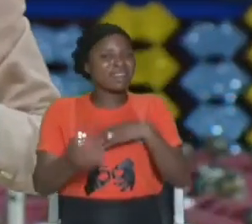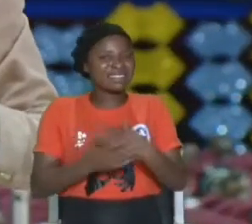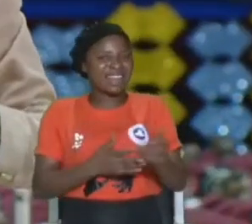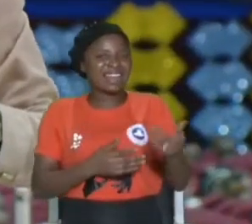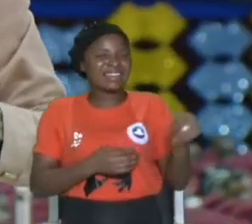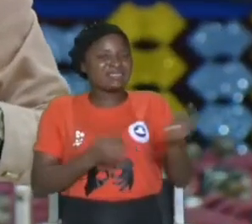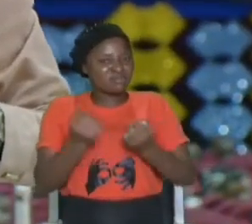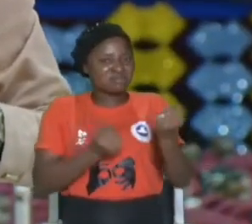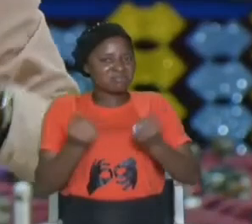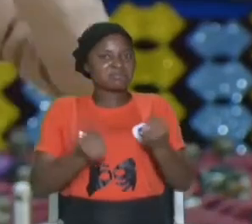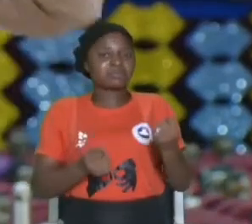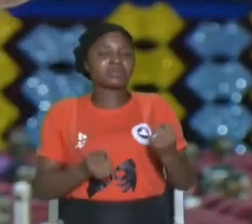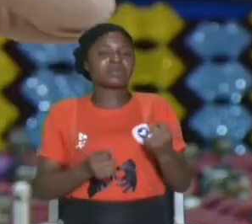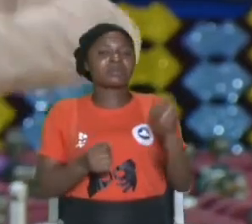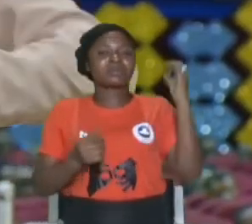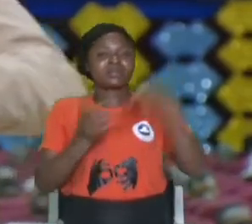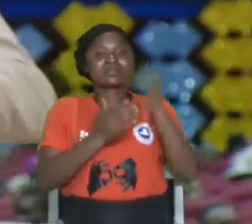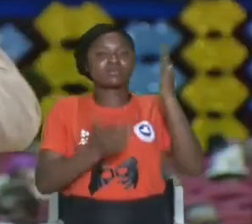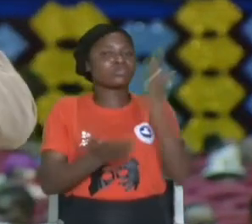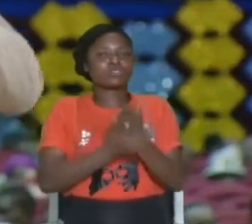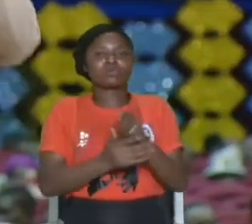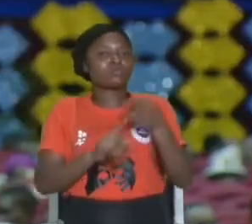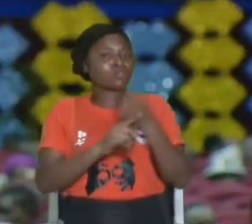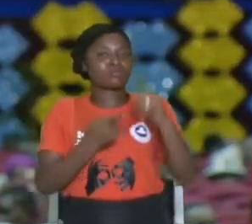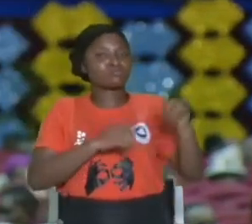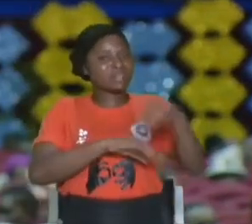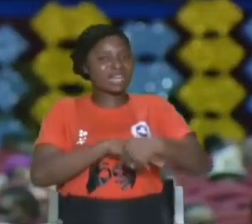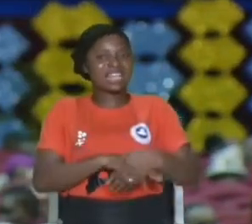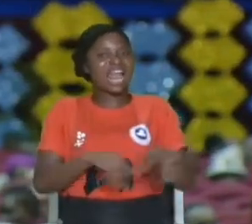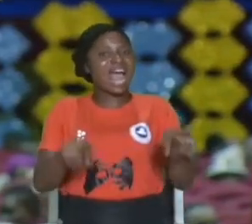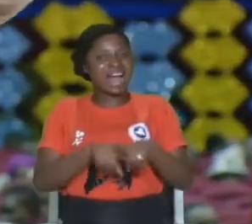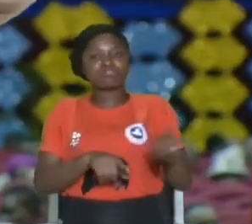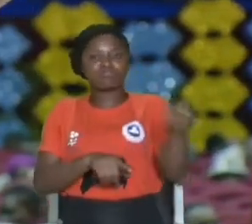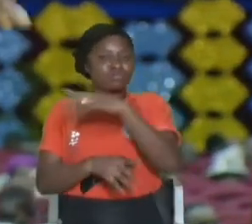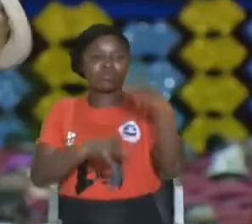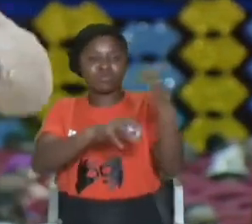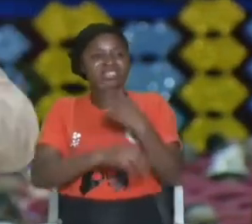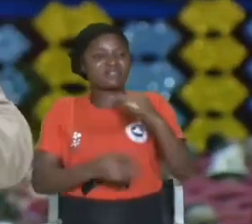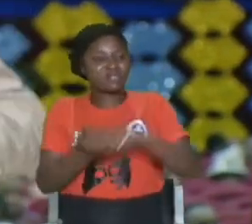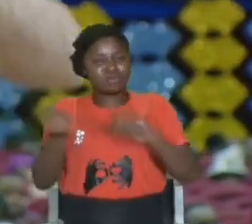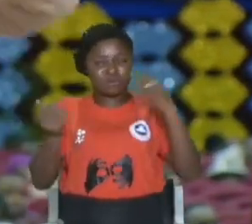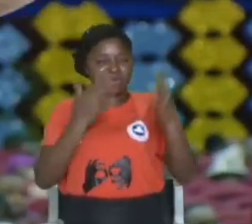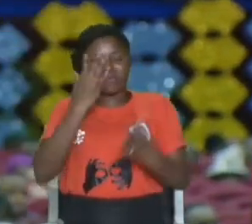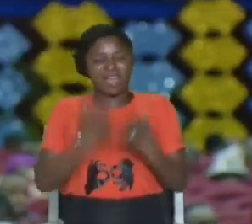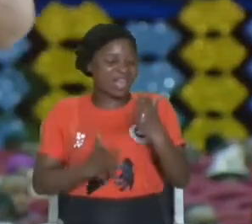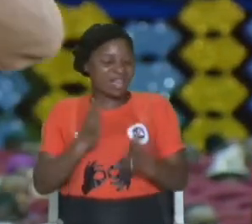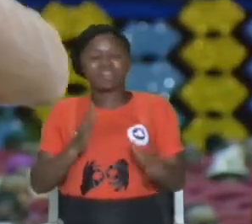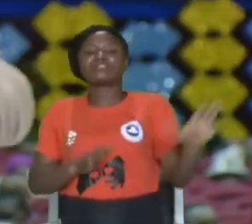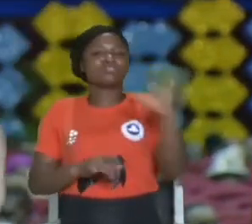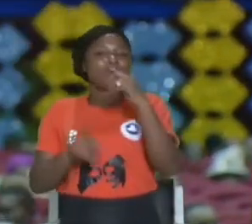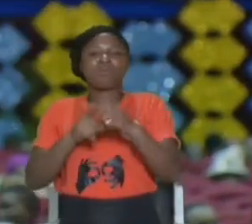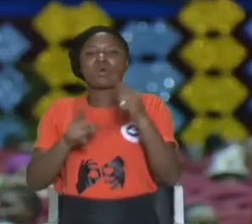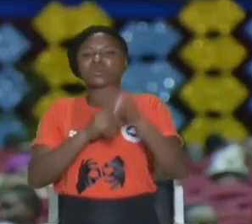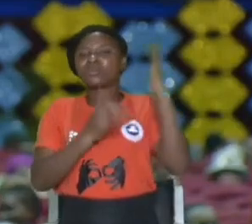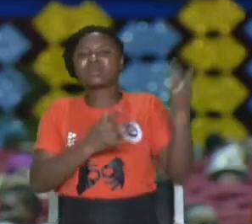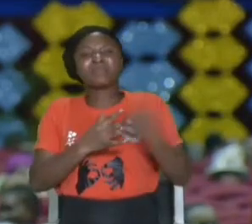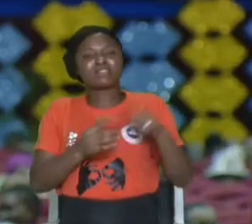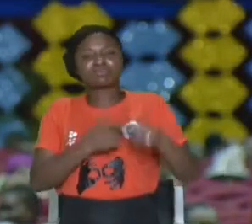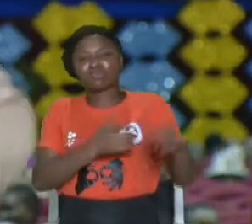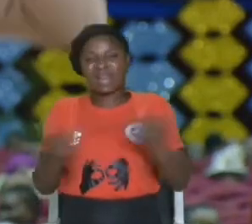stop. From tonight, as you receive the rod of fire, your word will begin to carry